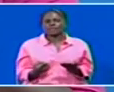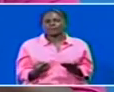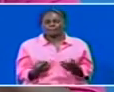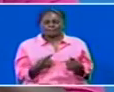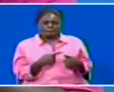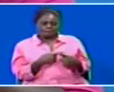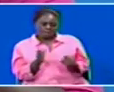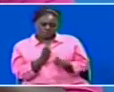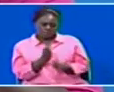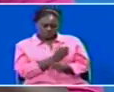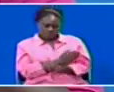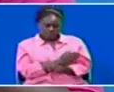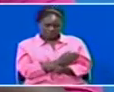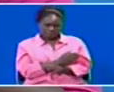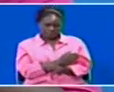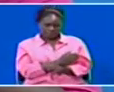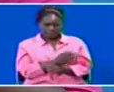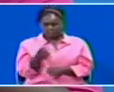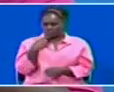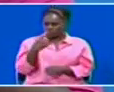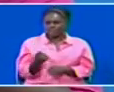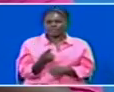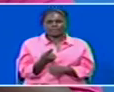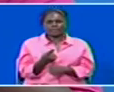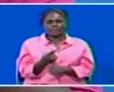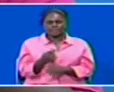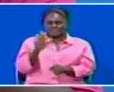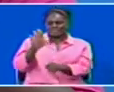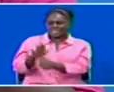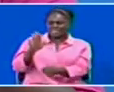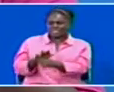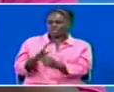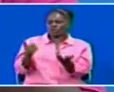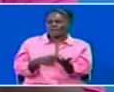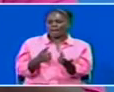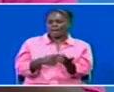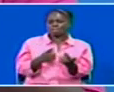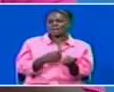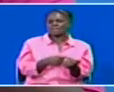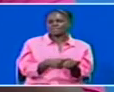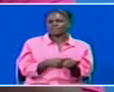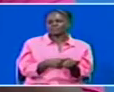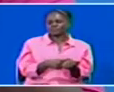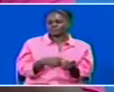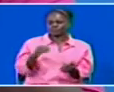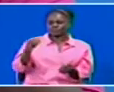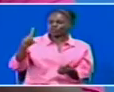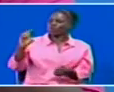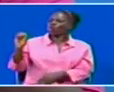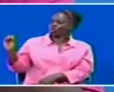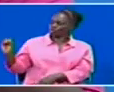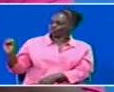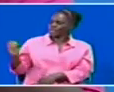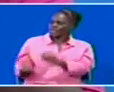But before we get to that, you mentioned the tyranny of numbers. Dr. Oloo, let's talk about that a little